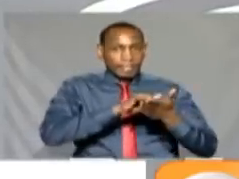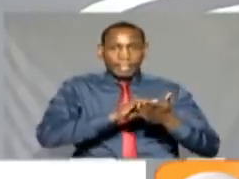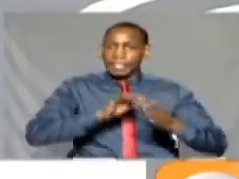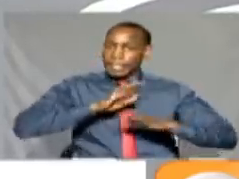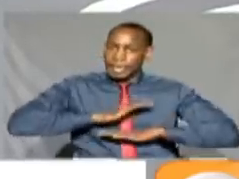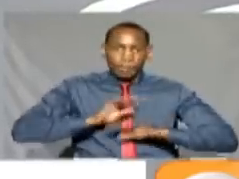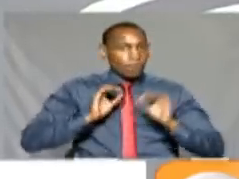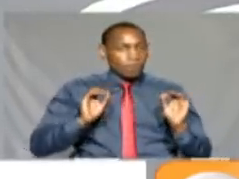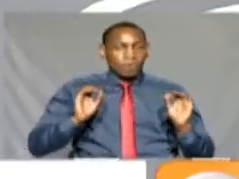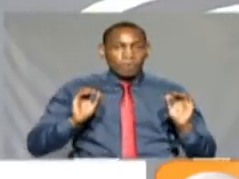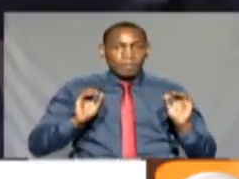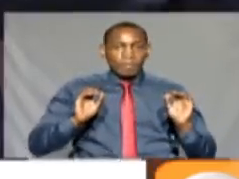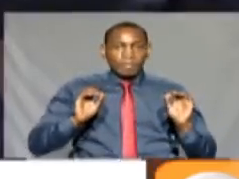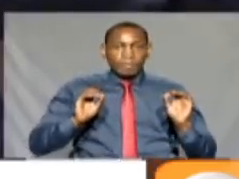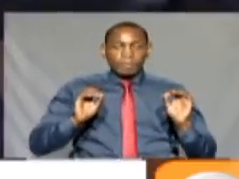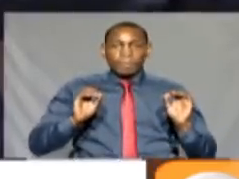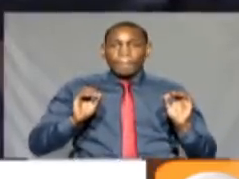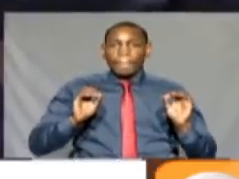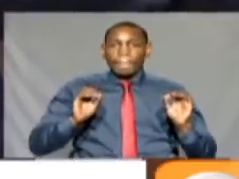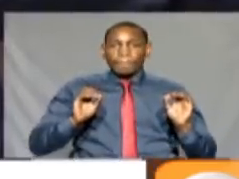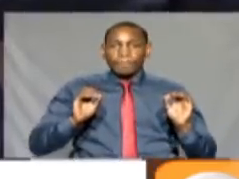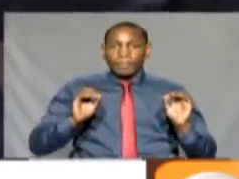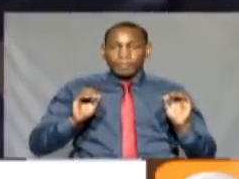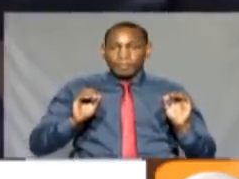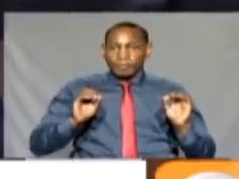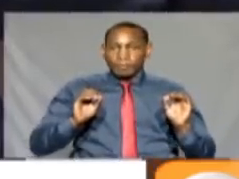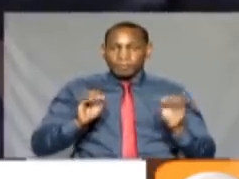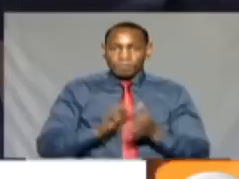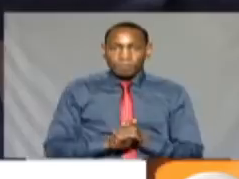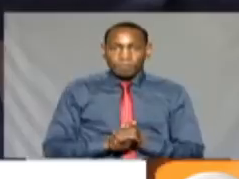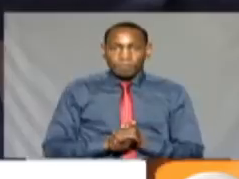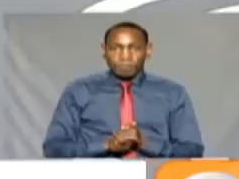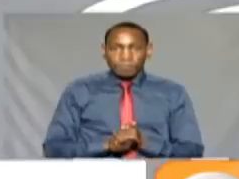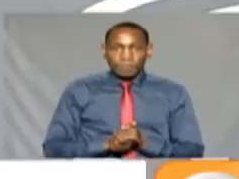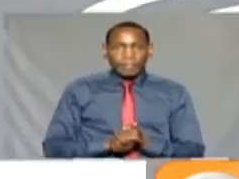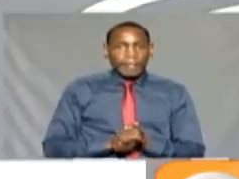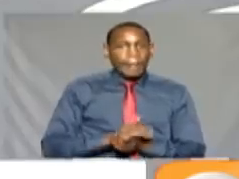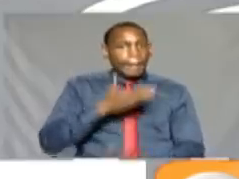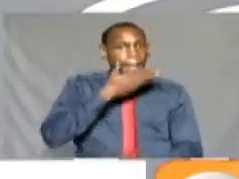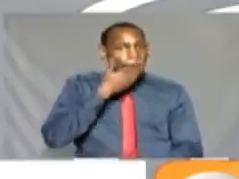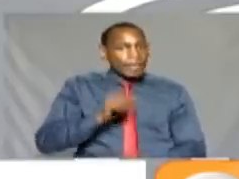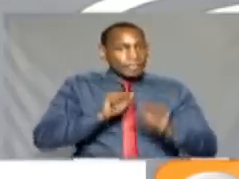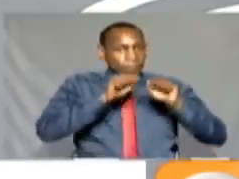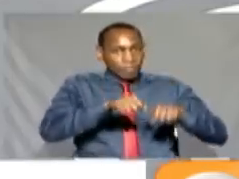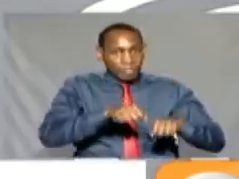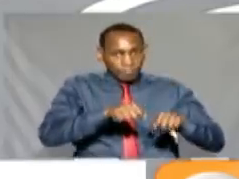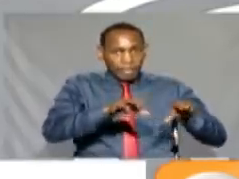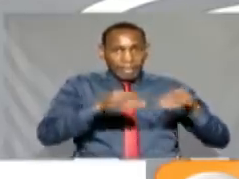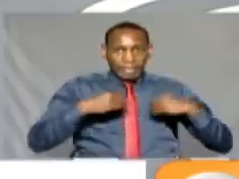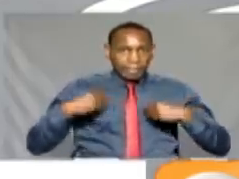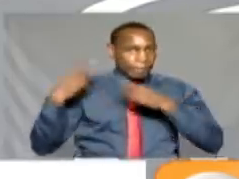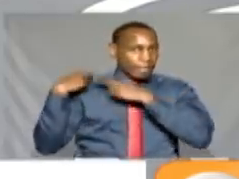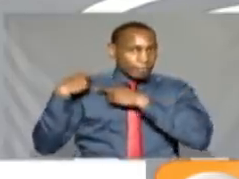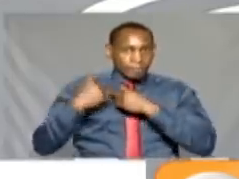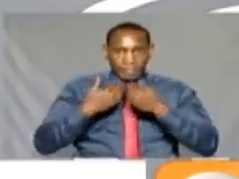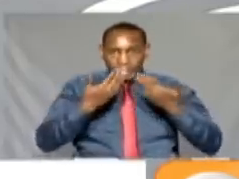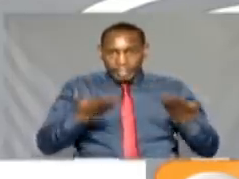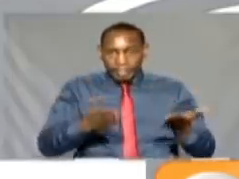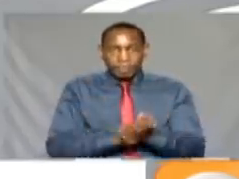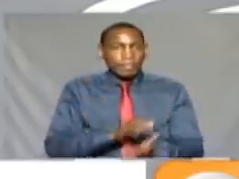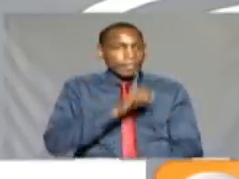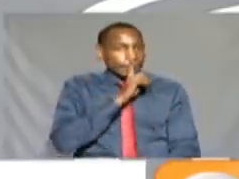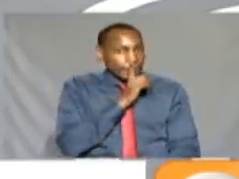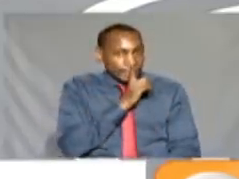enough and we are done the best that we've done. Mm. We still but instead of saying so much, the best you can account is just keep